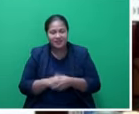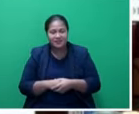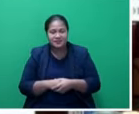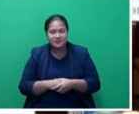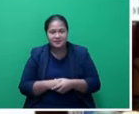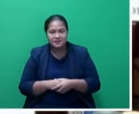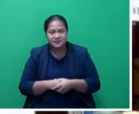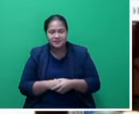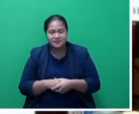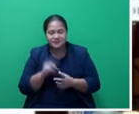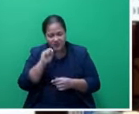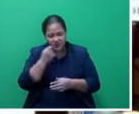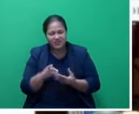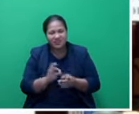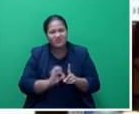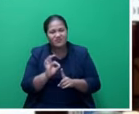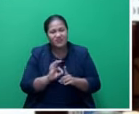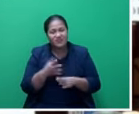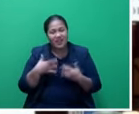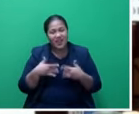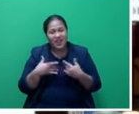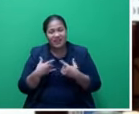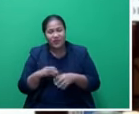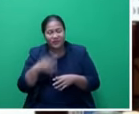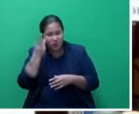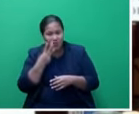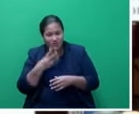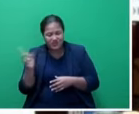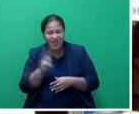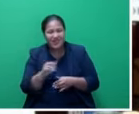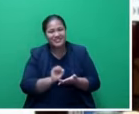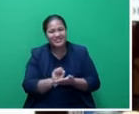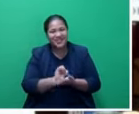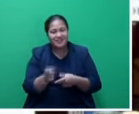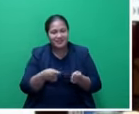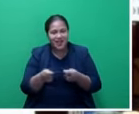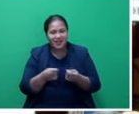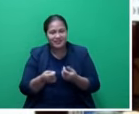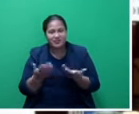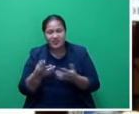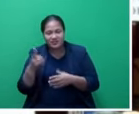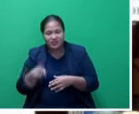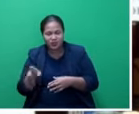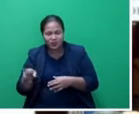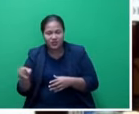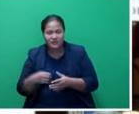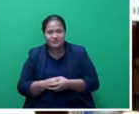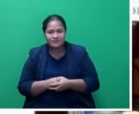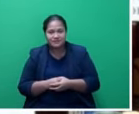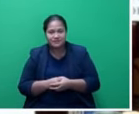and this will improve the lives of rural women vendors who sell at Nosori Market. The center